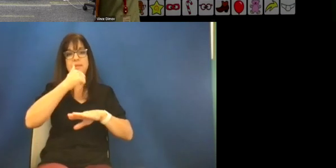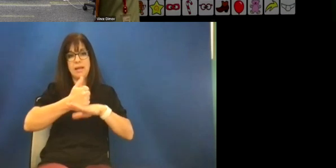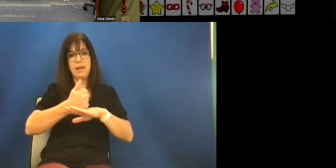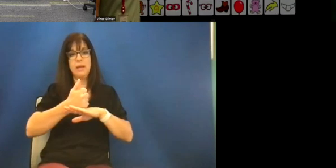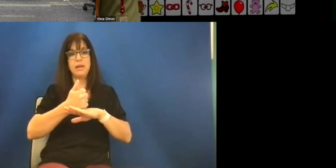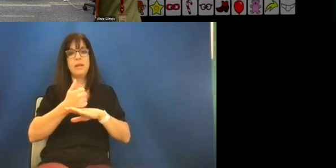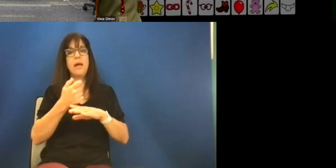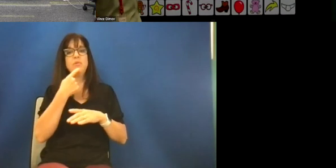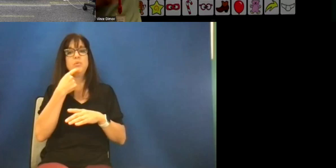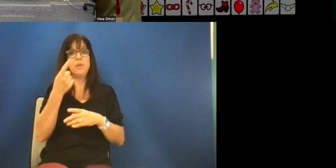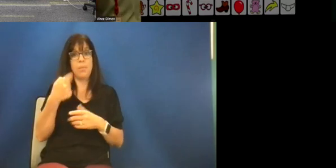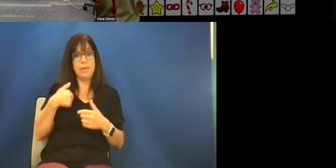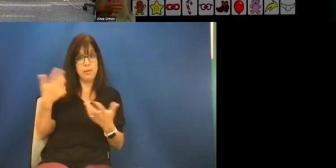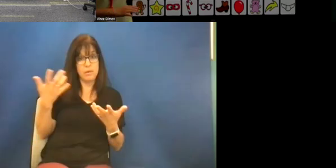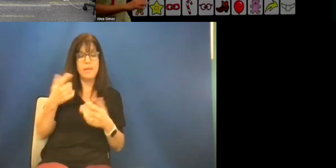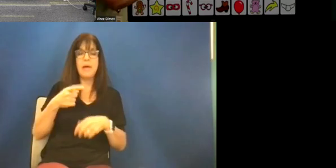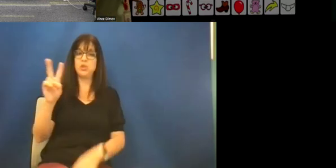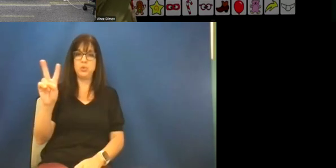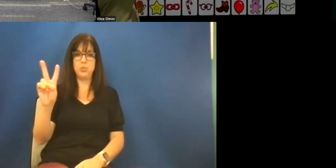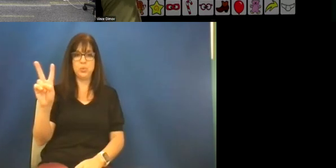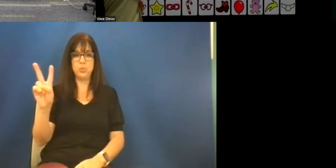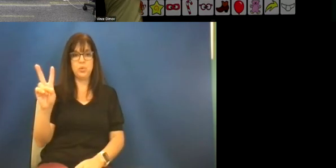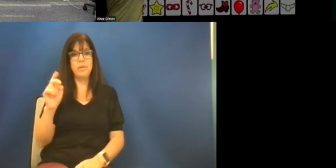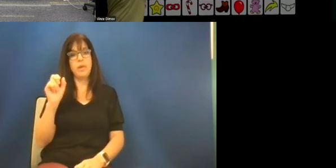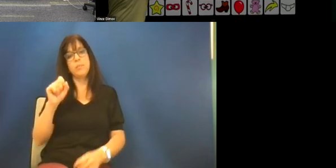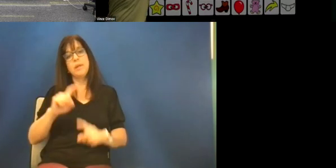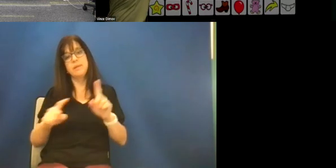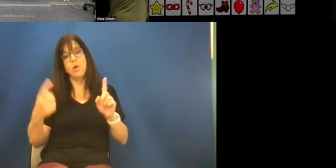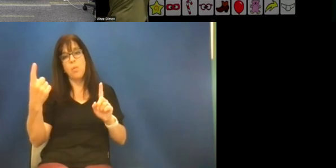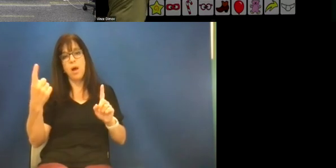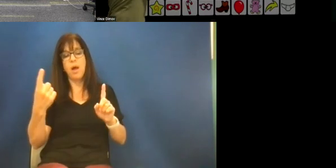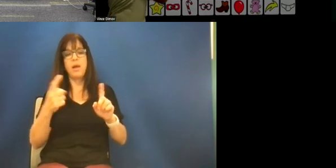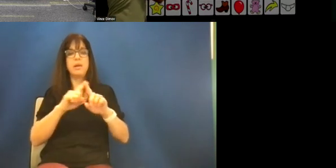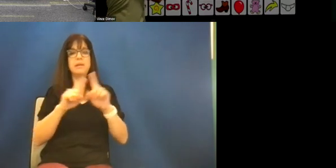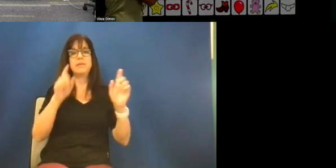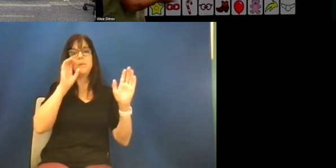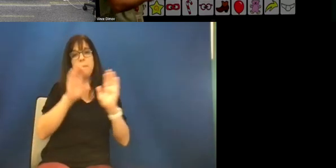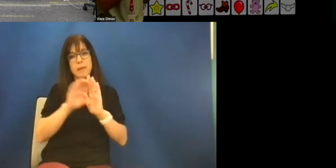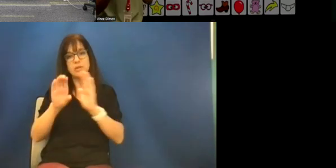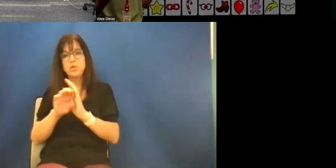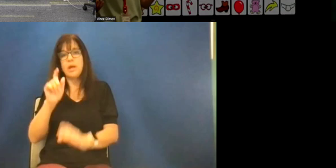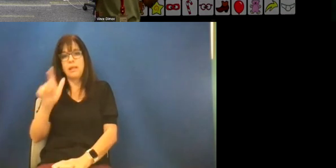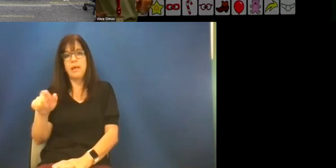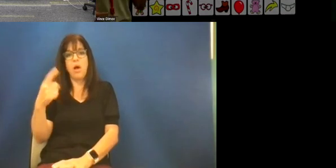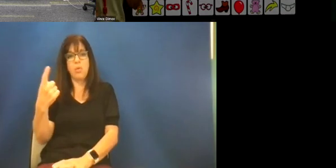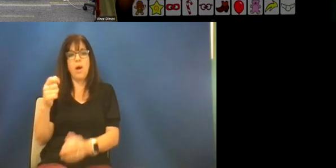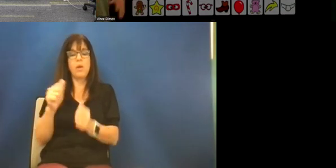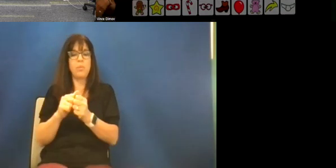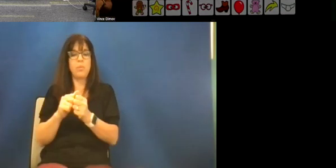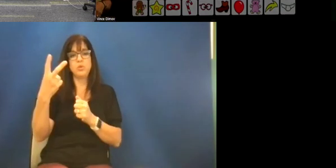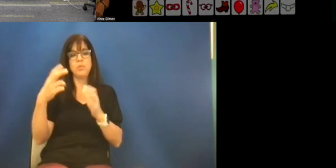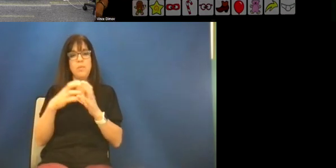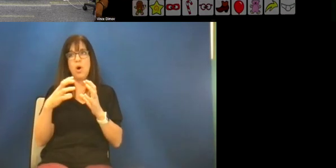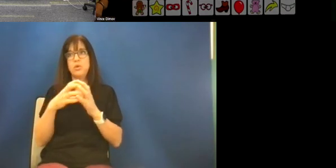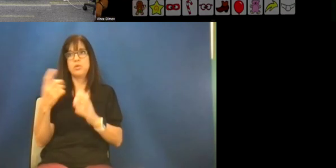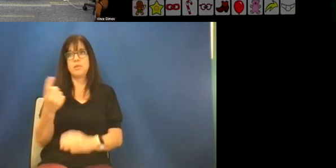up, they just have to tell me that's a 2, whatever. Like, there could be a different one where there's a lot of different pictures and they have to click on the one that has 2 balls or whatever. It's